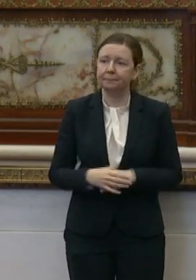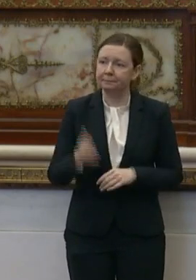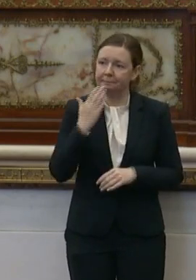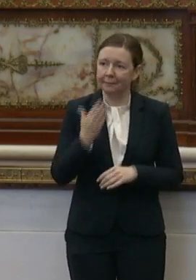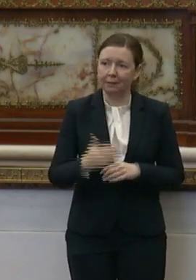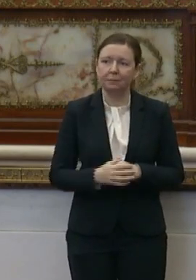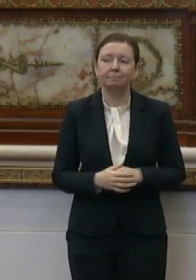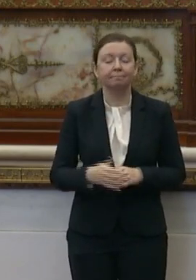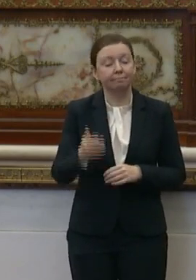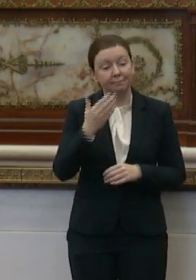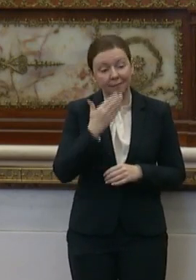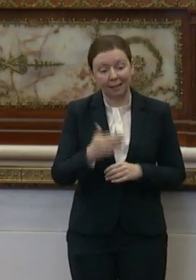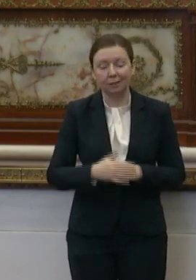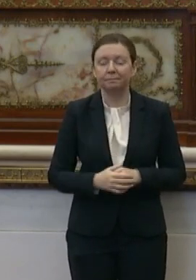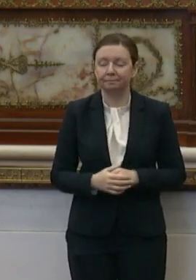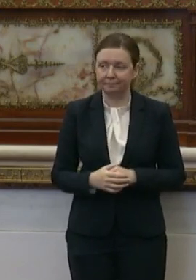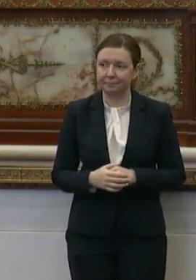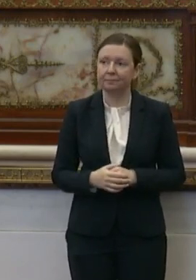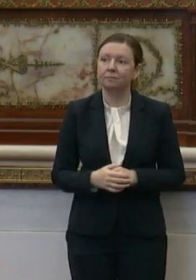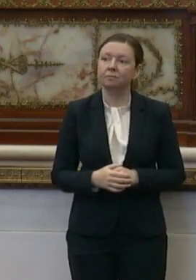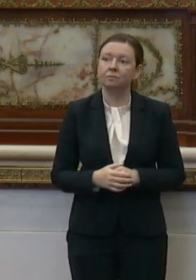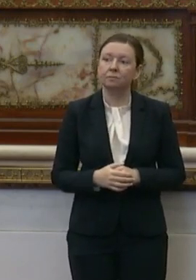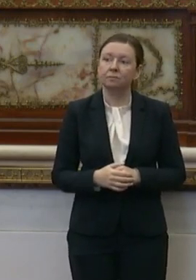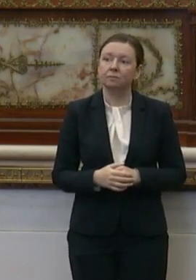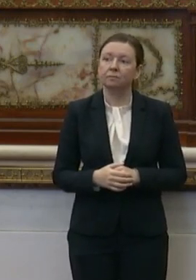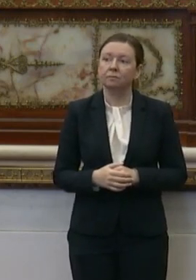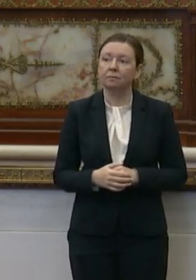all. Thank you. Thank you, Councilman.